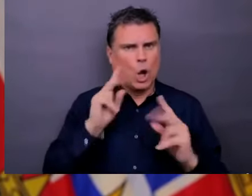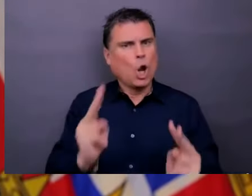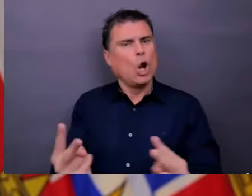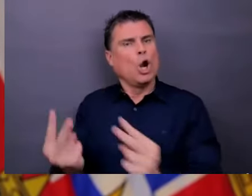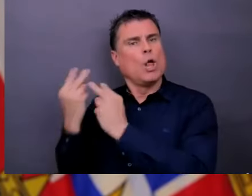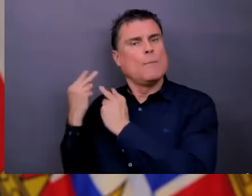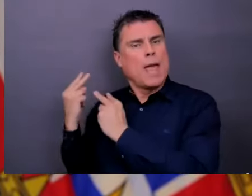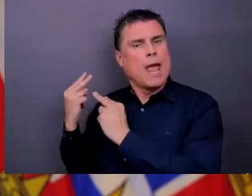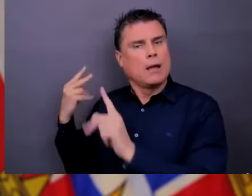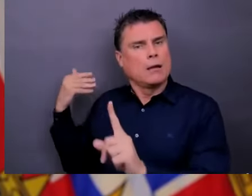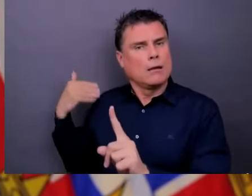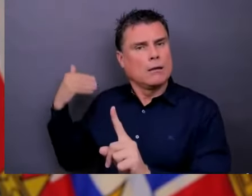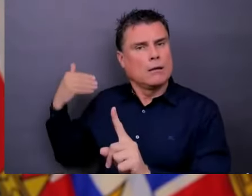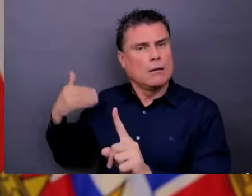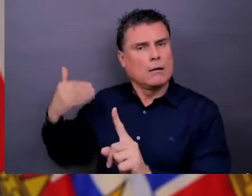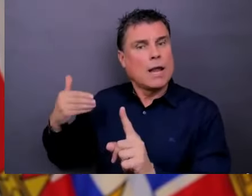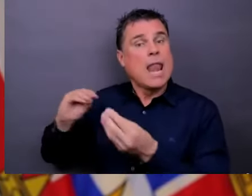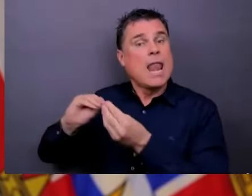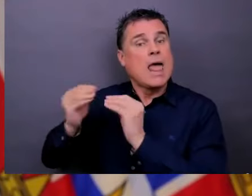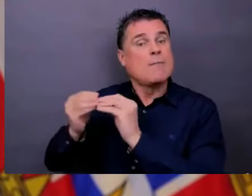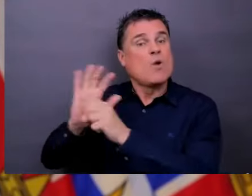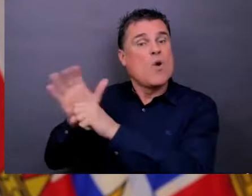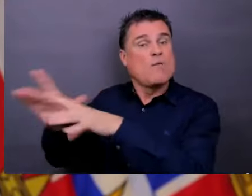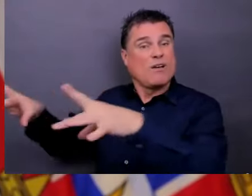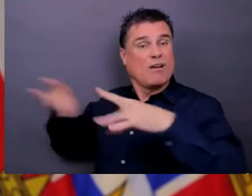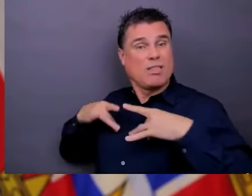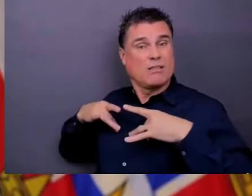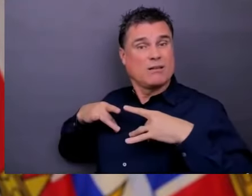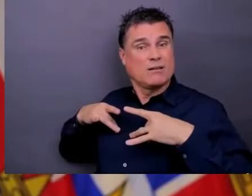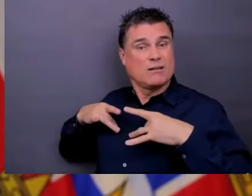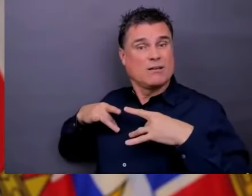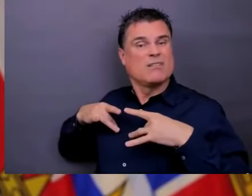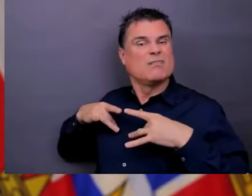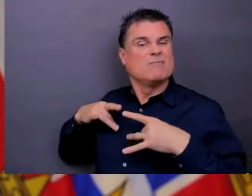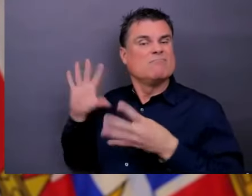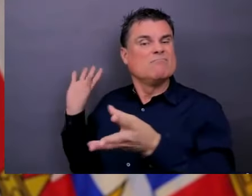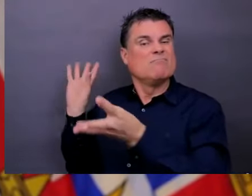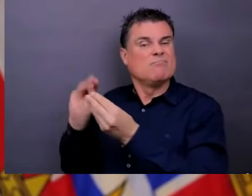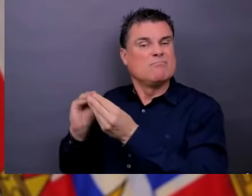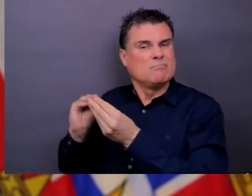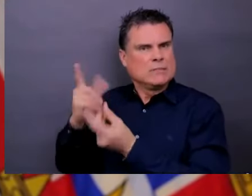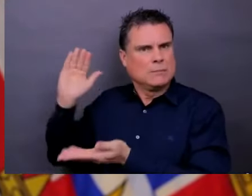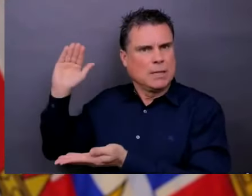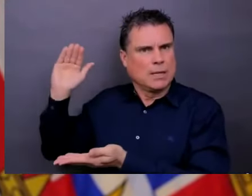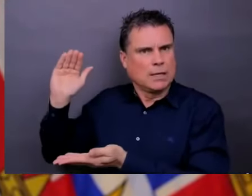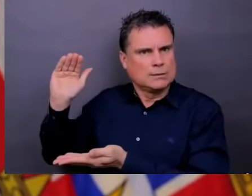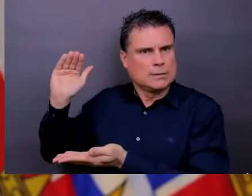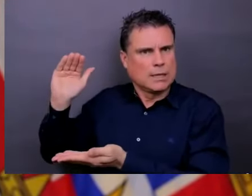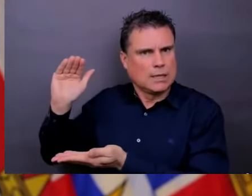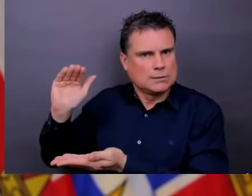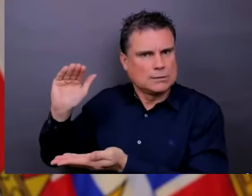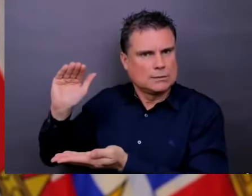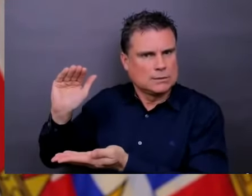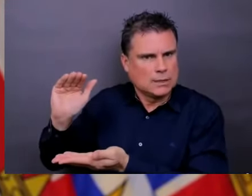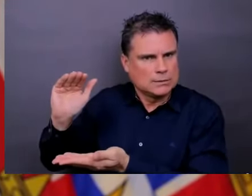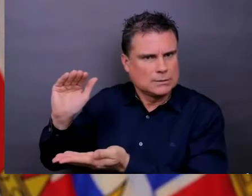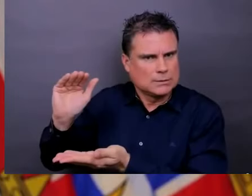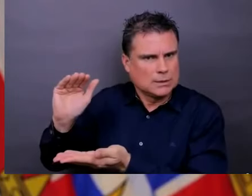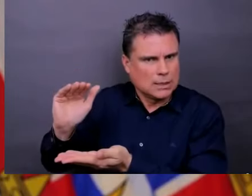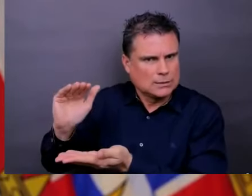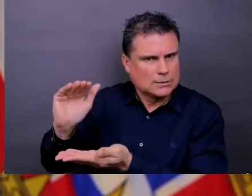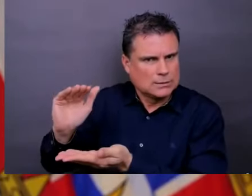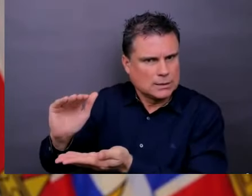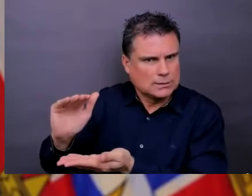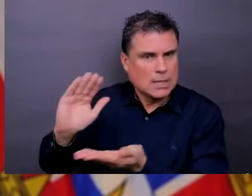away quickly. While the overall number of new cases has slowly been coming down and is lower than it was a few weeks